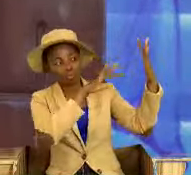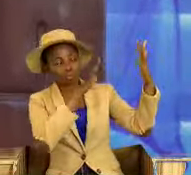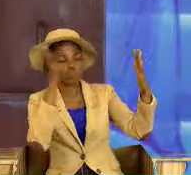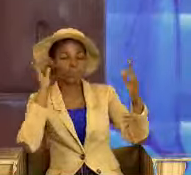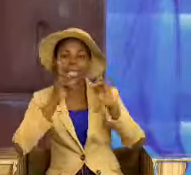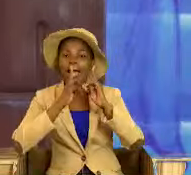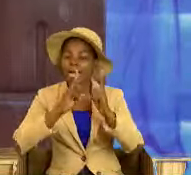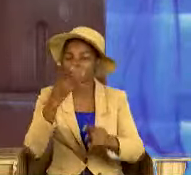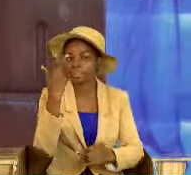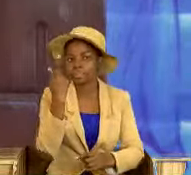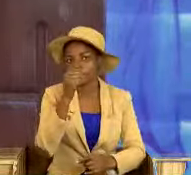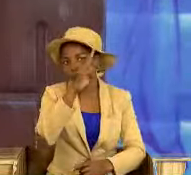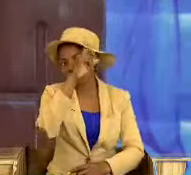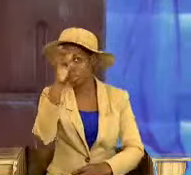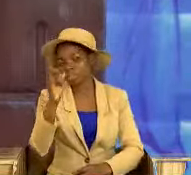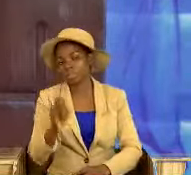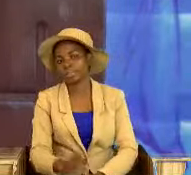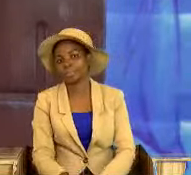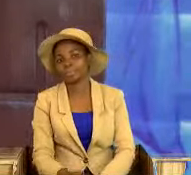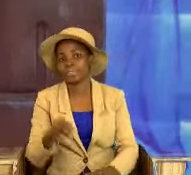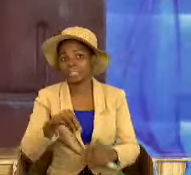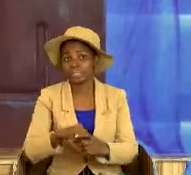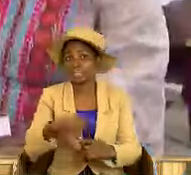question in Genesis